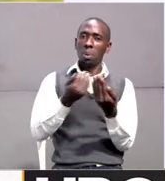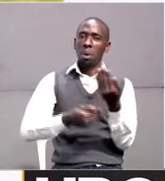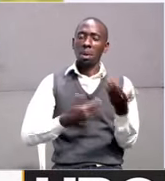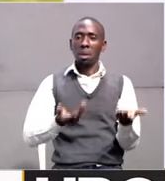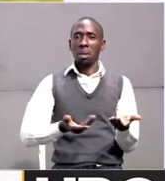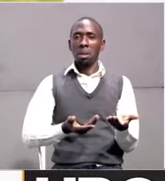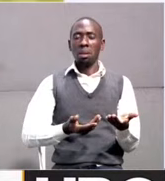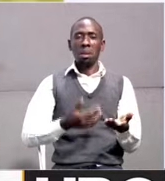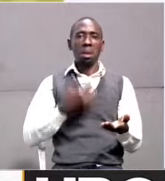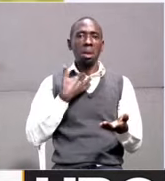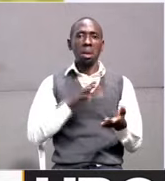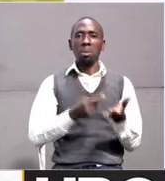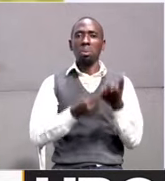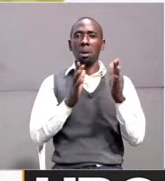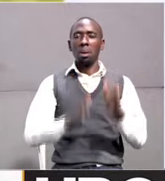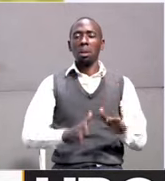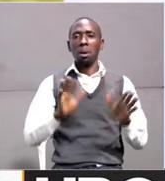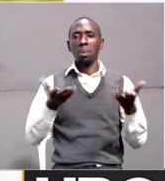any Uganda whom I don't like?